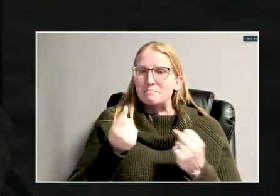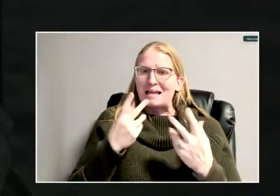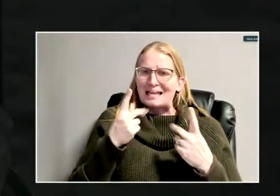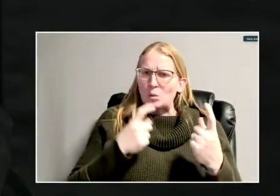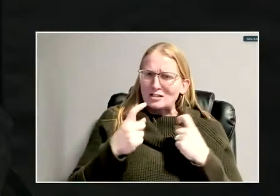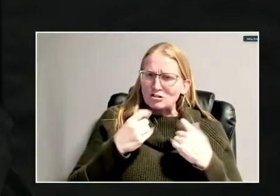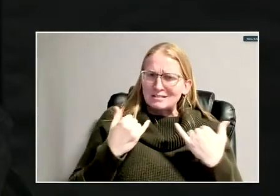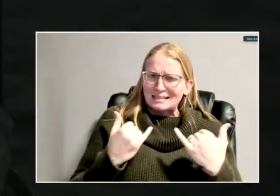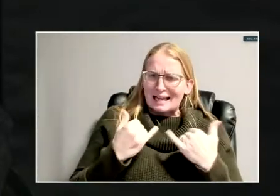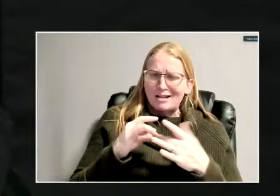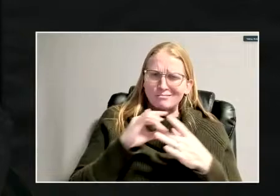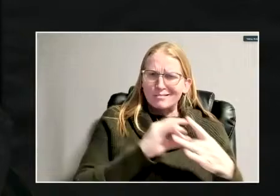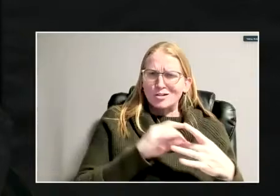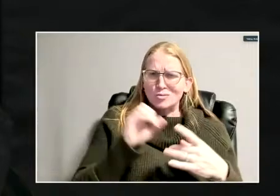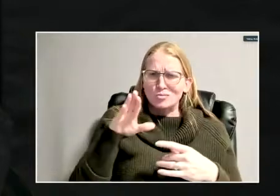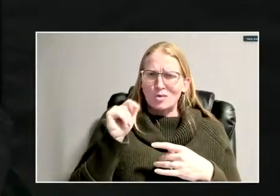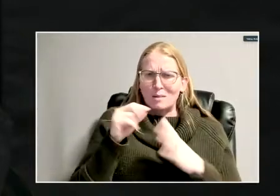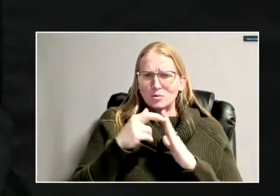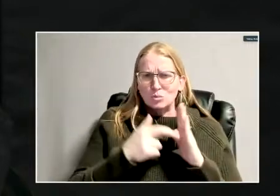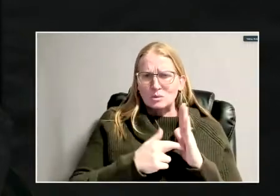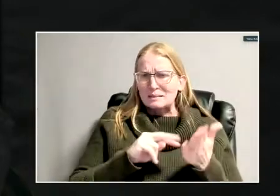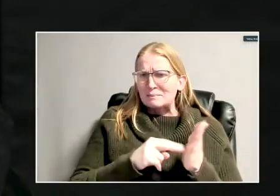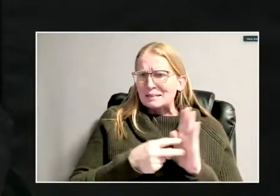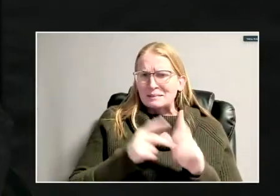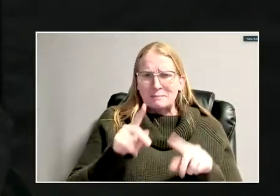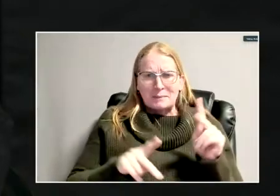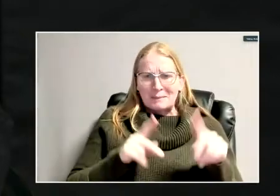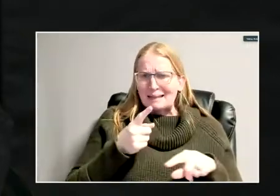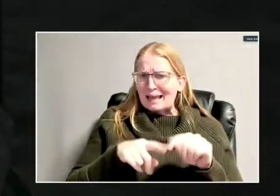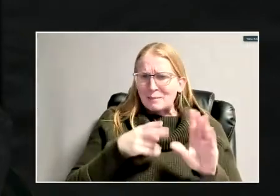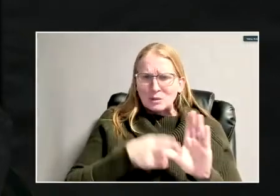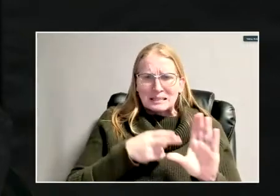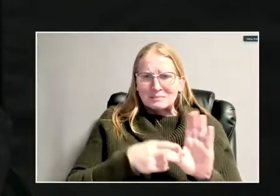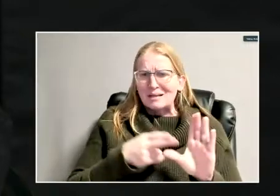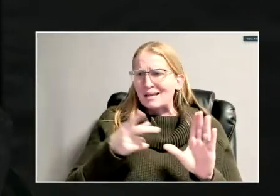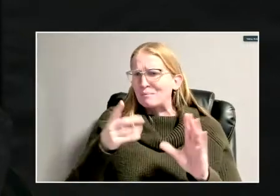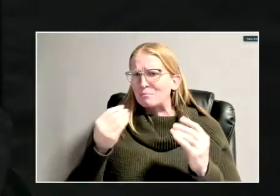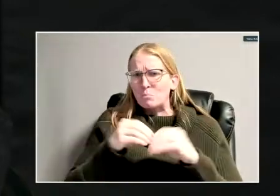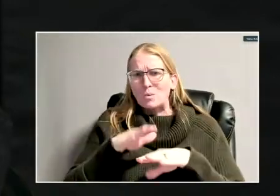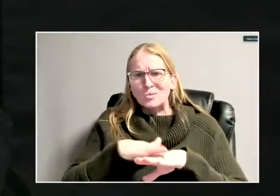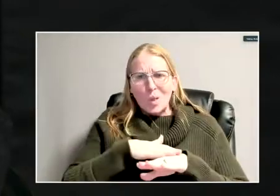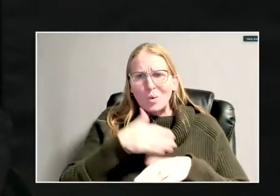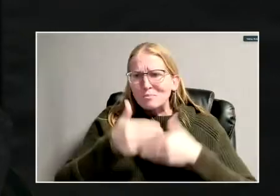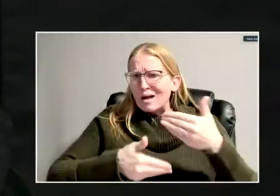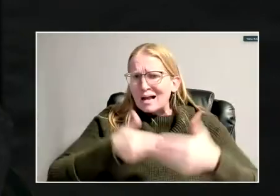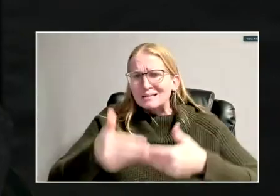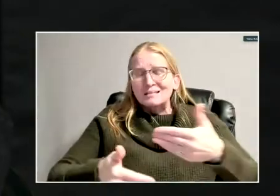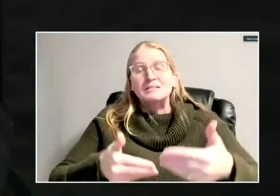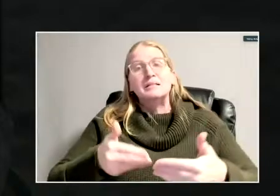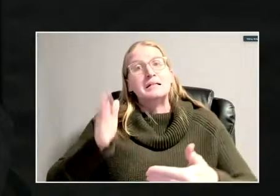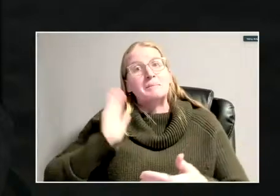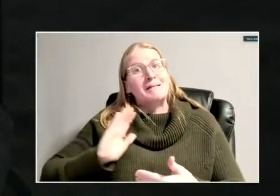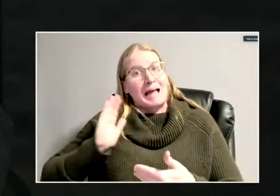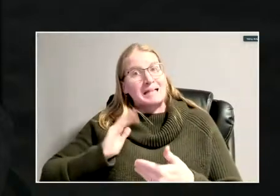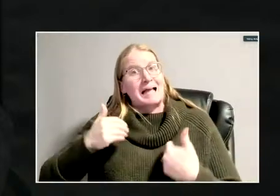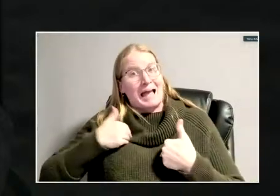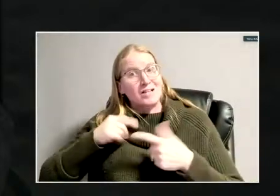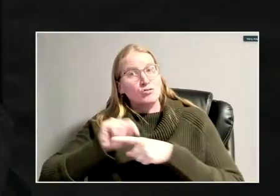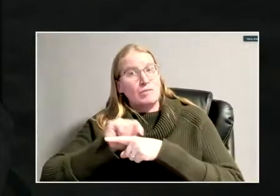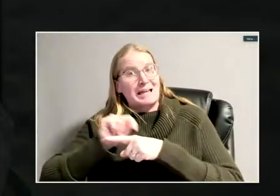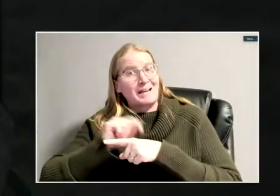challenging for members to participate and have slowed the meeting down whereas in years past individuals have fail tutorials on Robert's Rules ahead of town